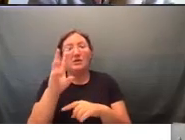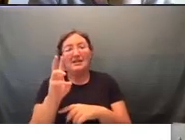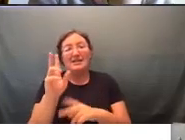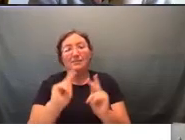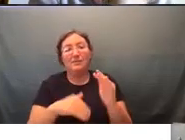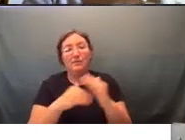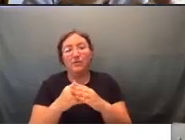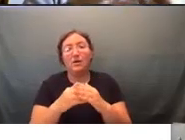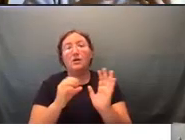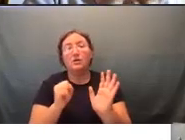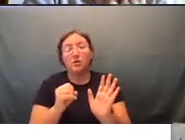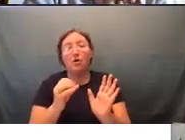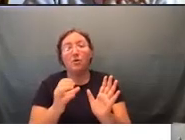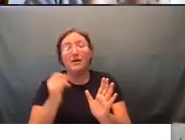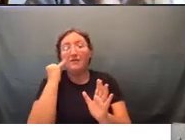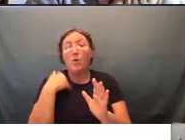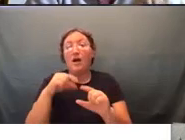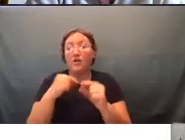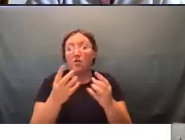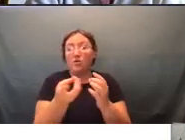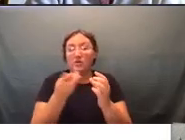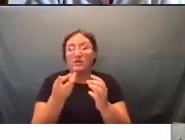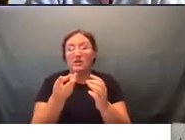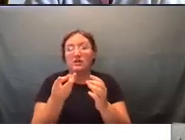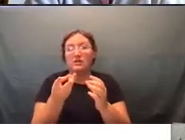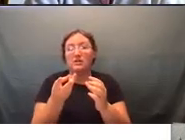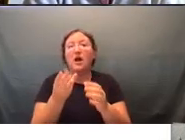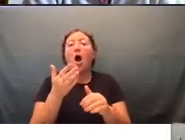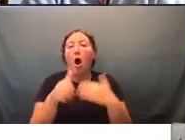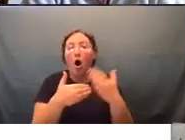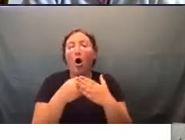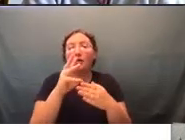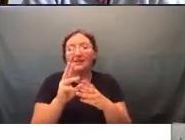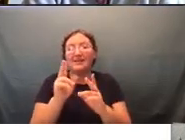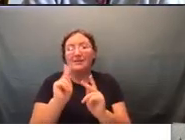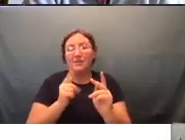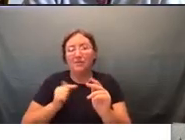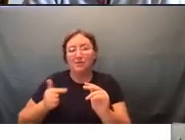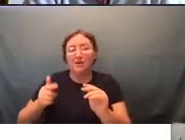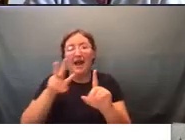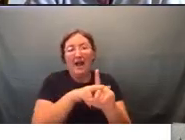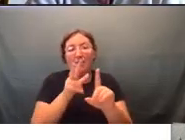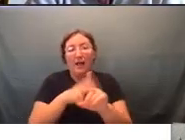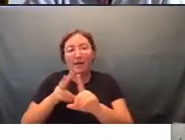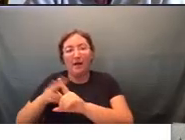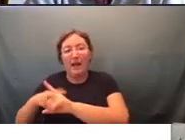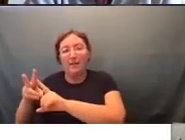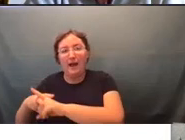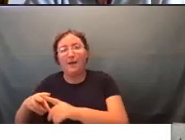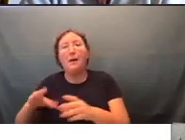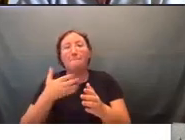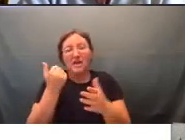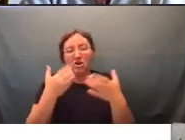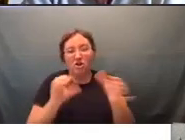pro tip is if you have a group of 6, you should probably have all 6 put in their own application to increase your chances a little